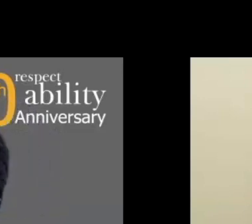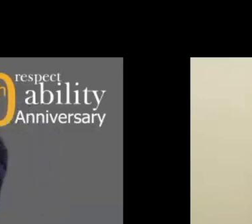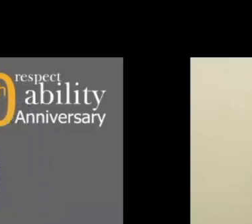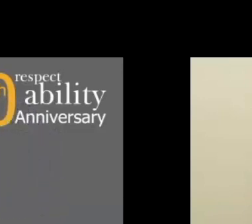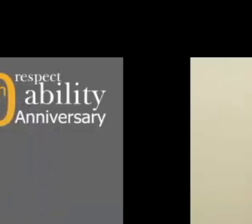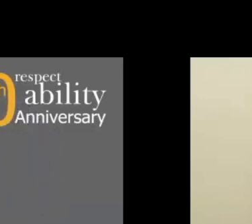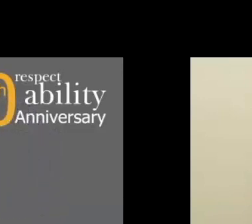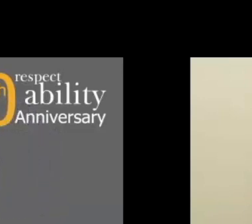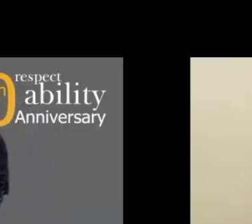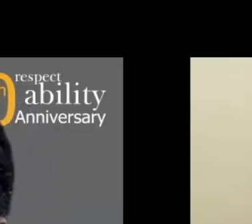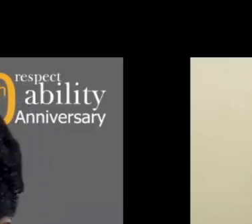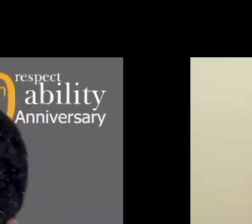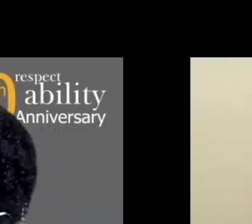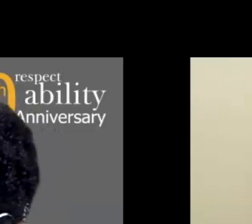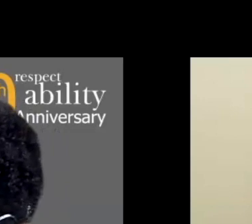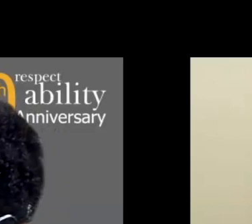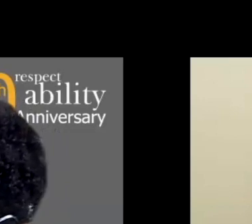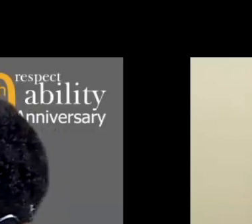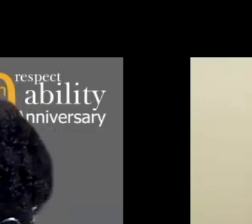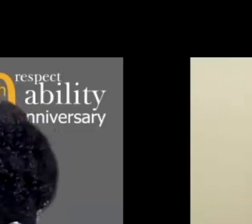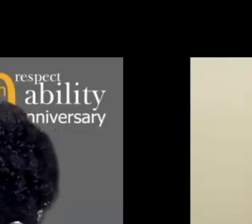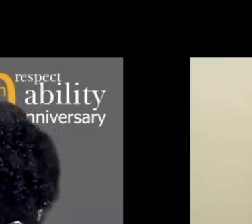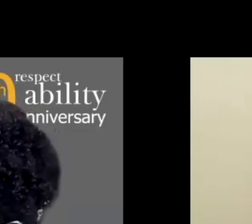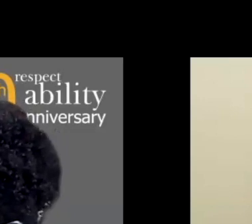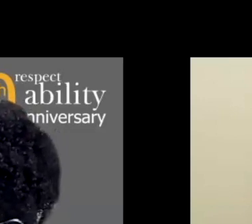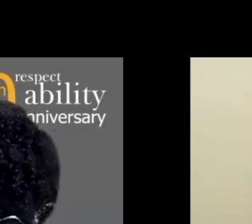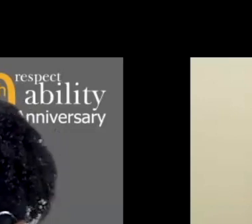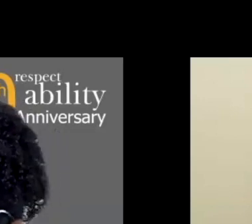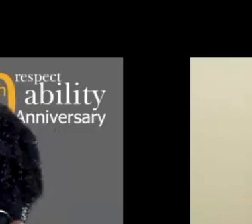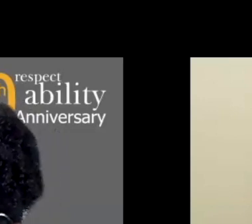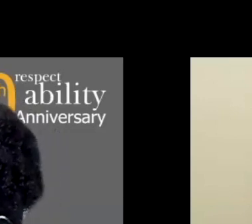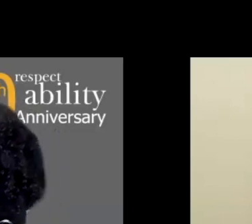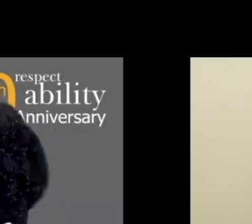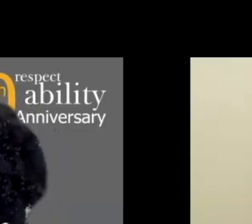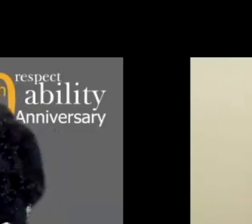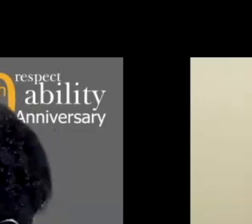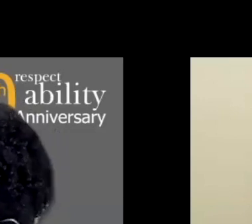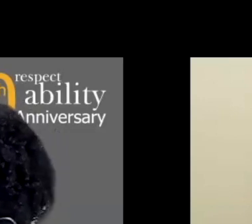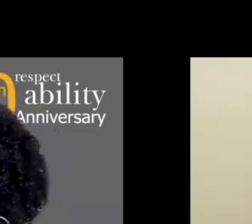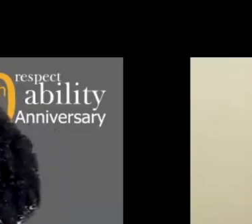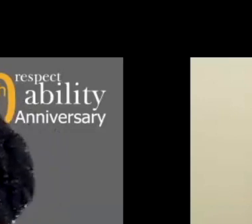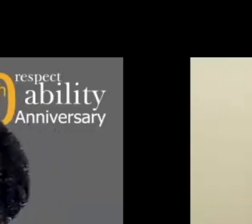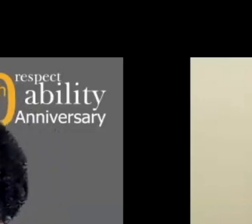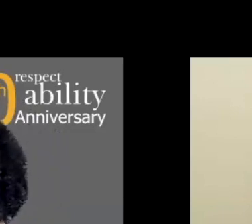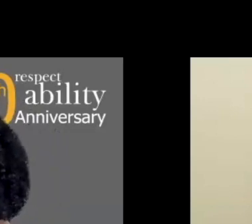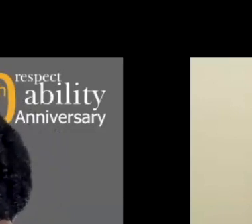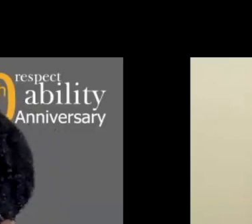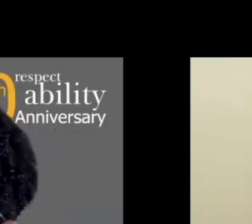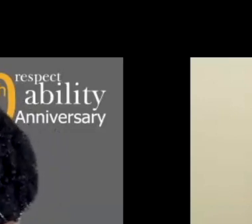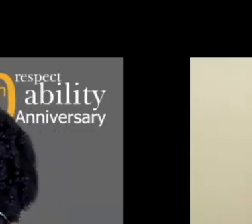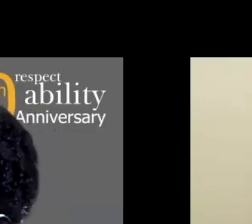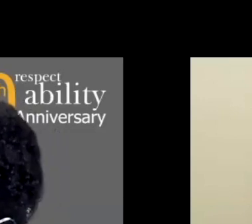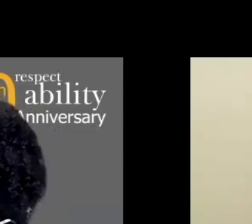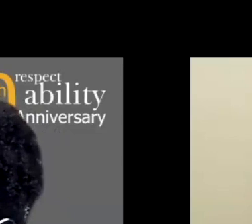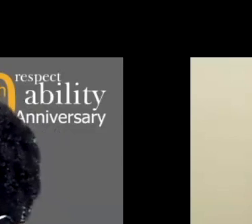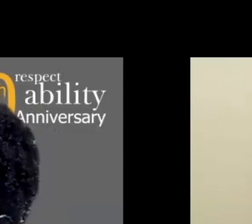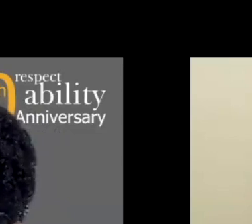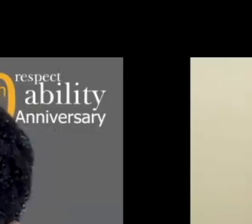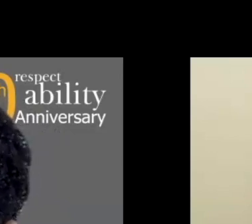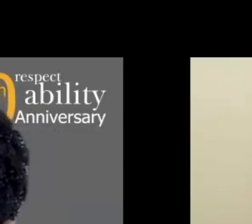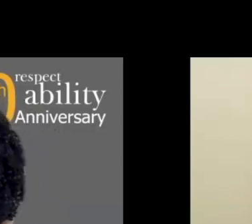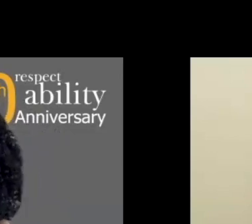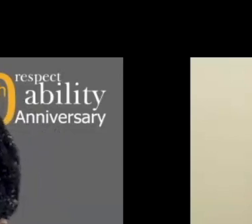currently leading the programming for our National Leadership Program, also known as our fellowship. And I am going to be